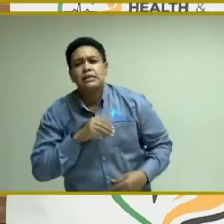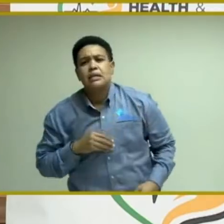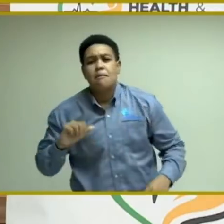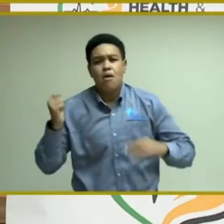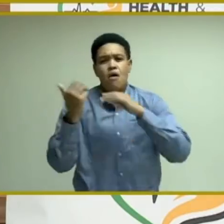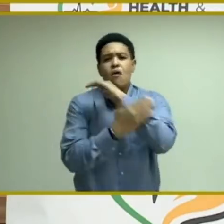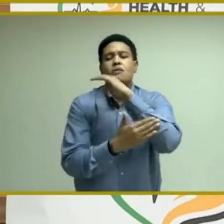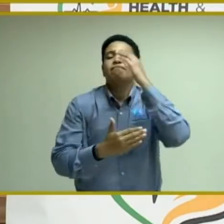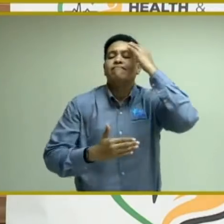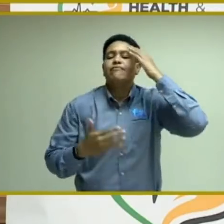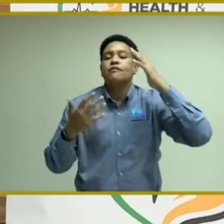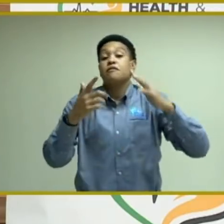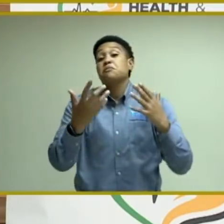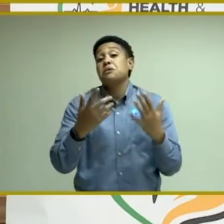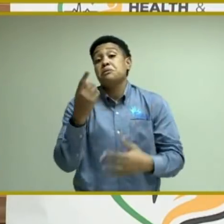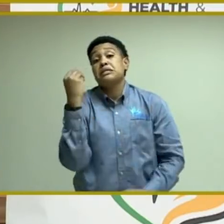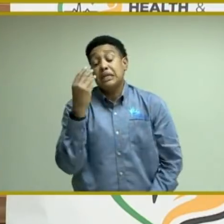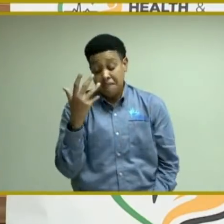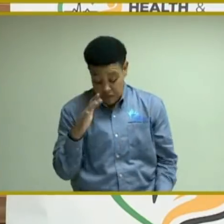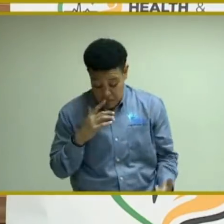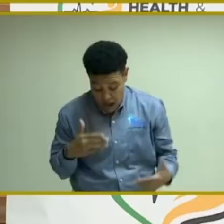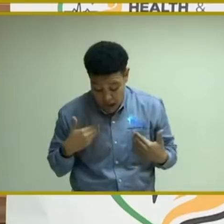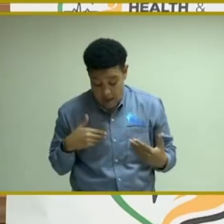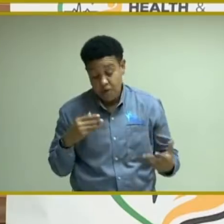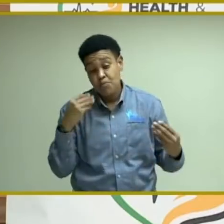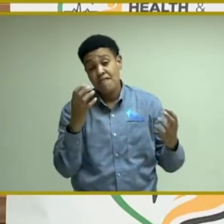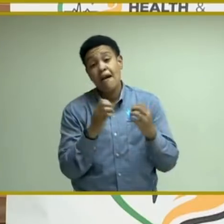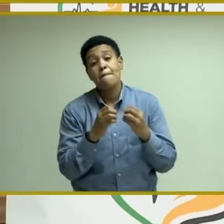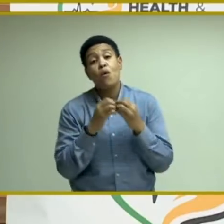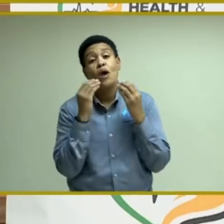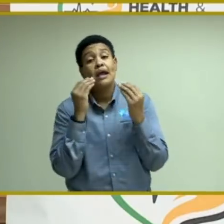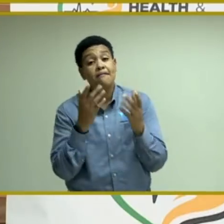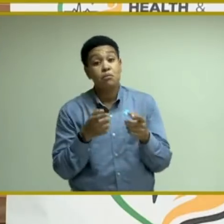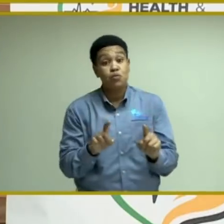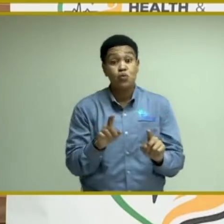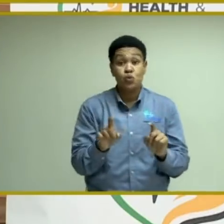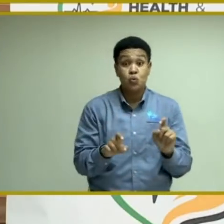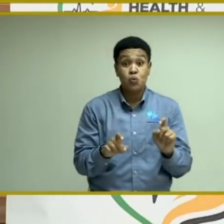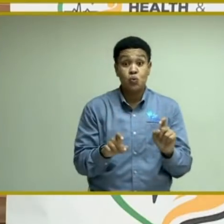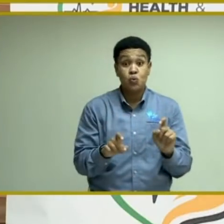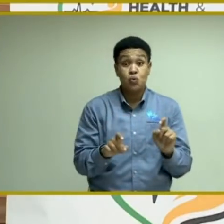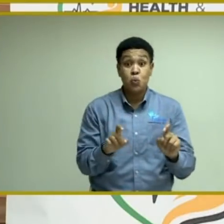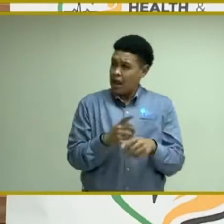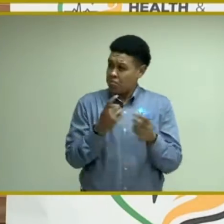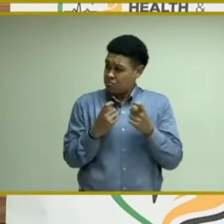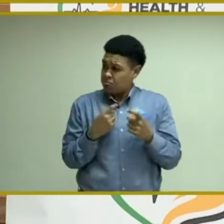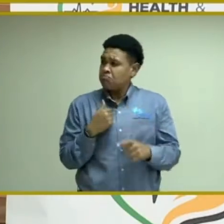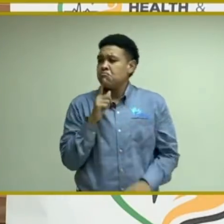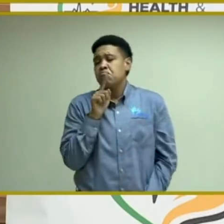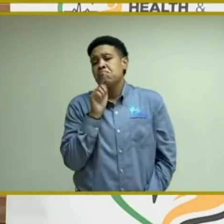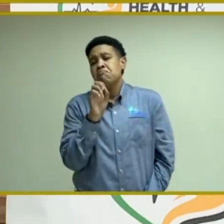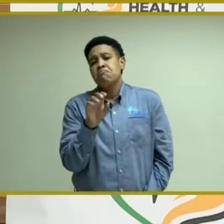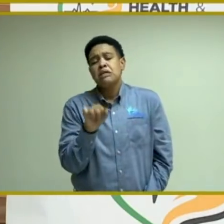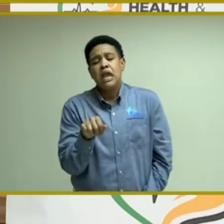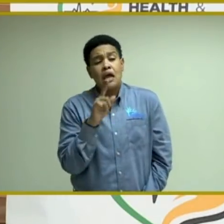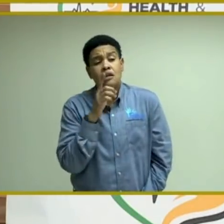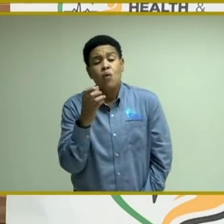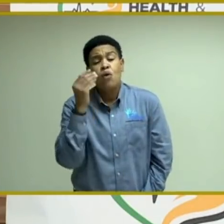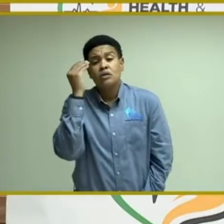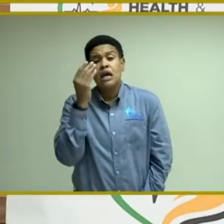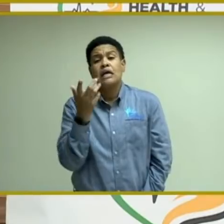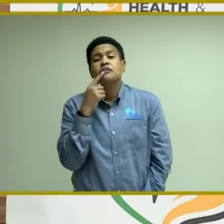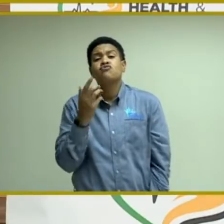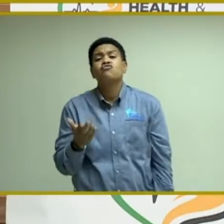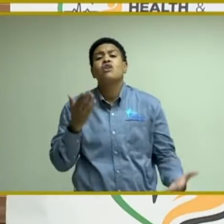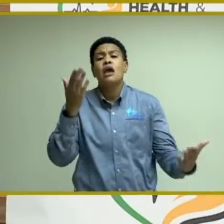and we'll be happy to provide further details during the question session. Also want to just